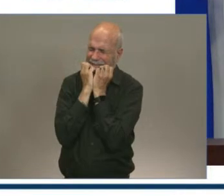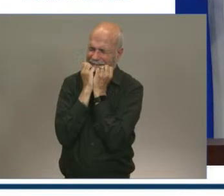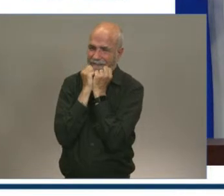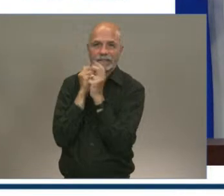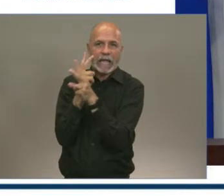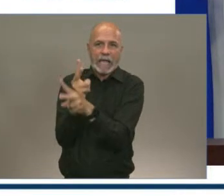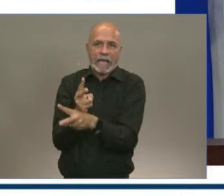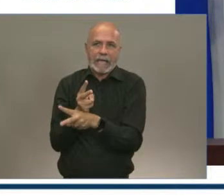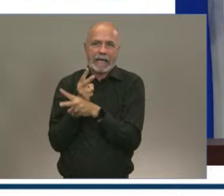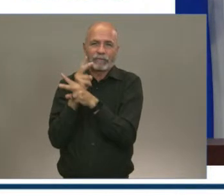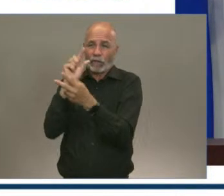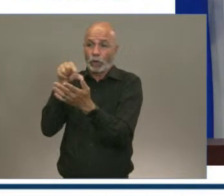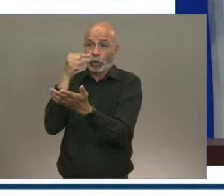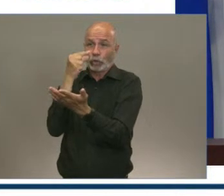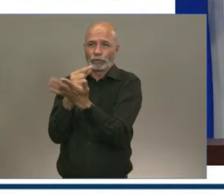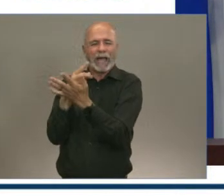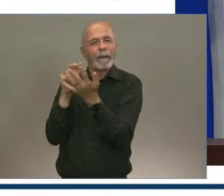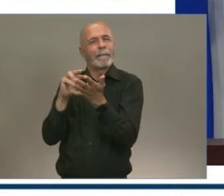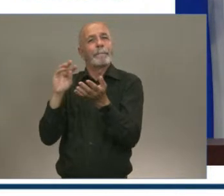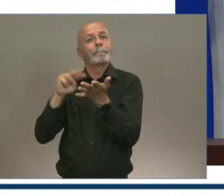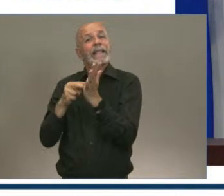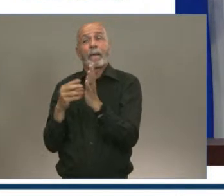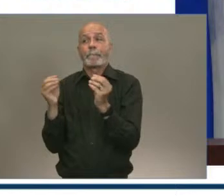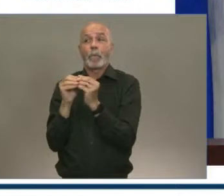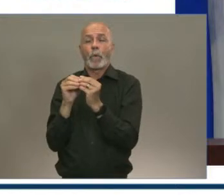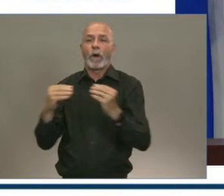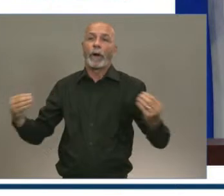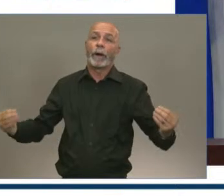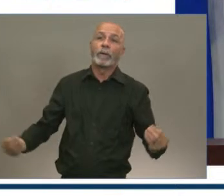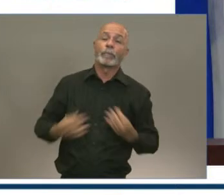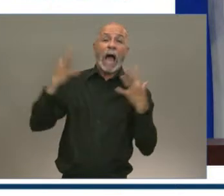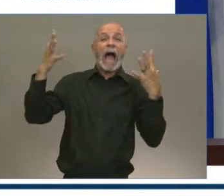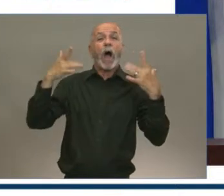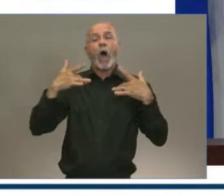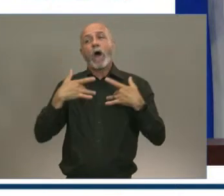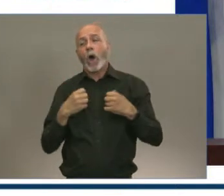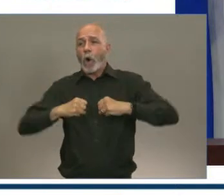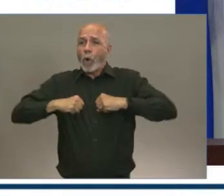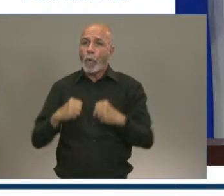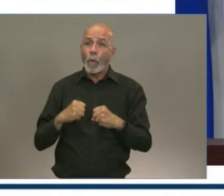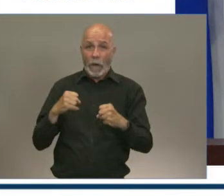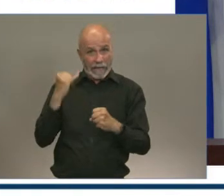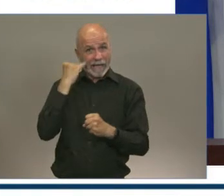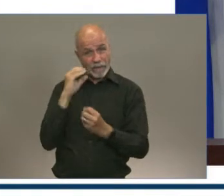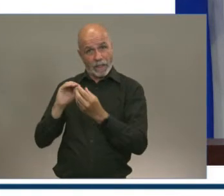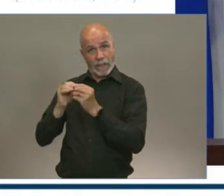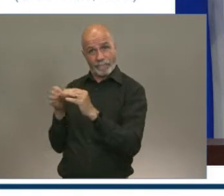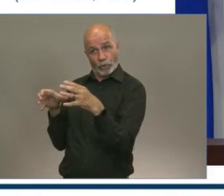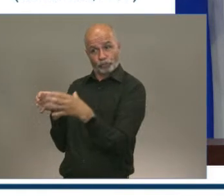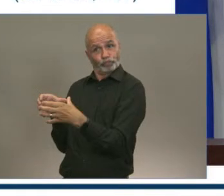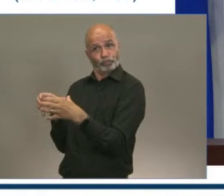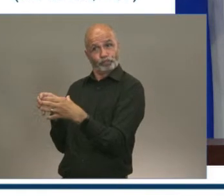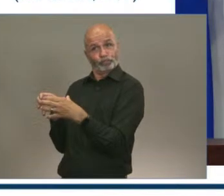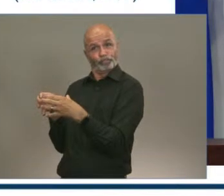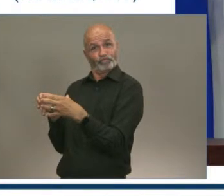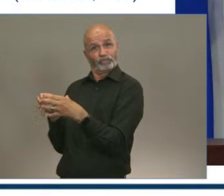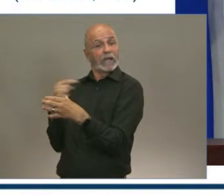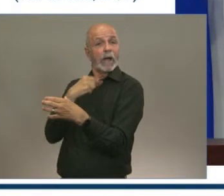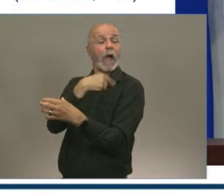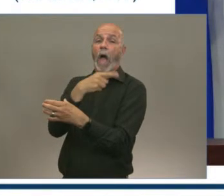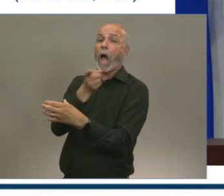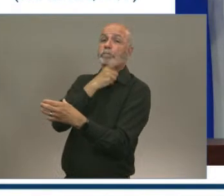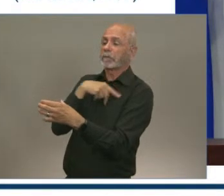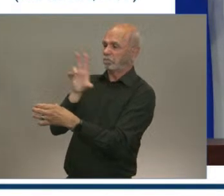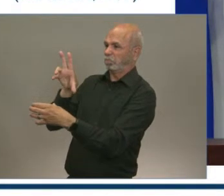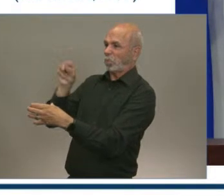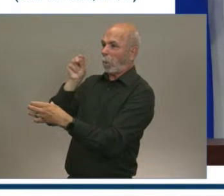feel special. So if a community wants to celebrate their grads, we are not saying no to community sanctioned events, but there